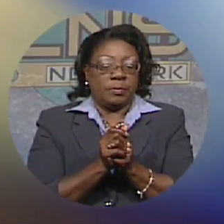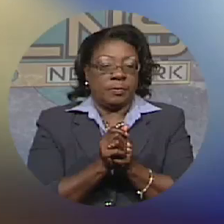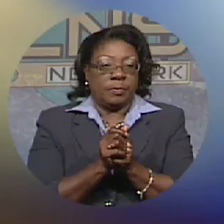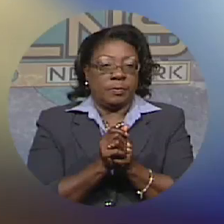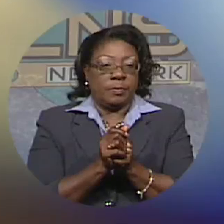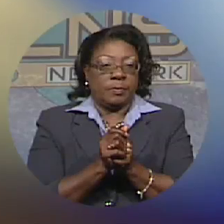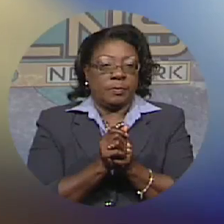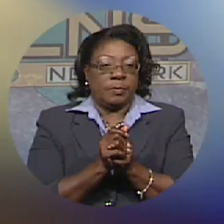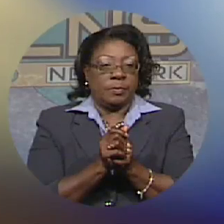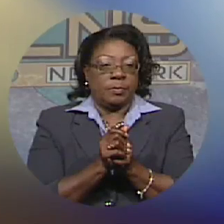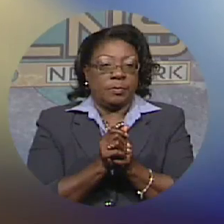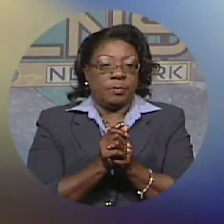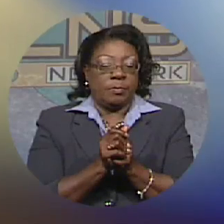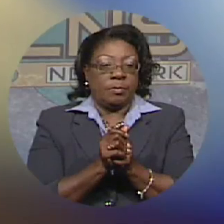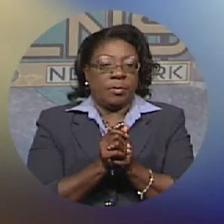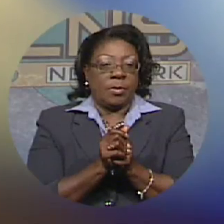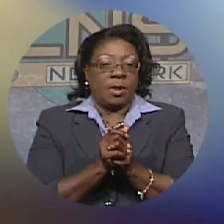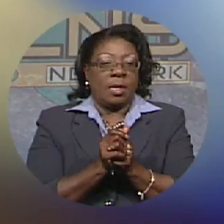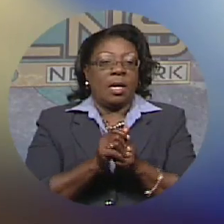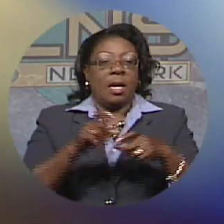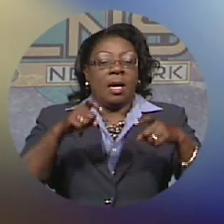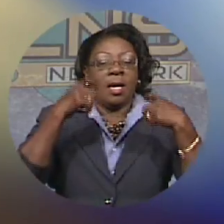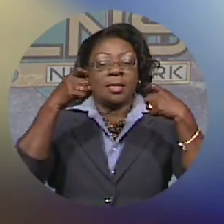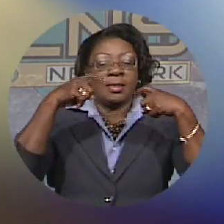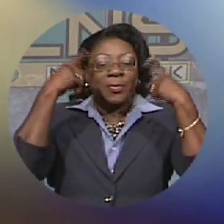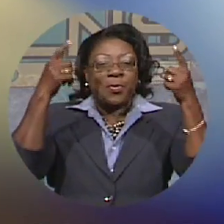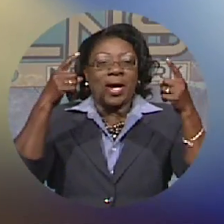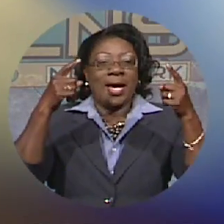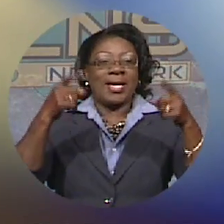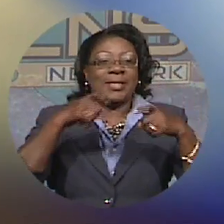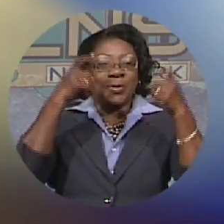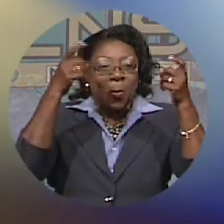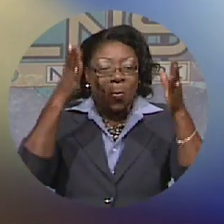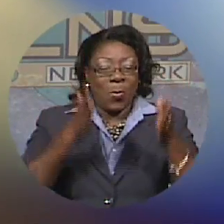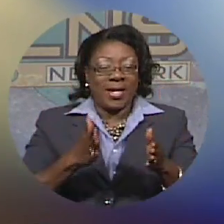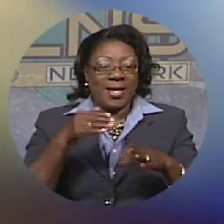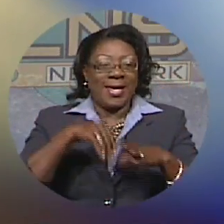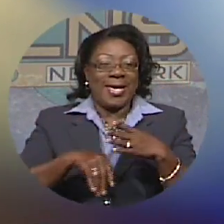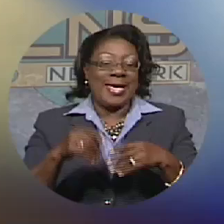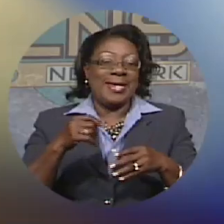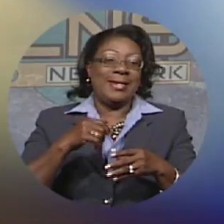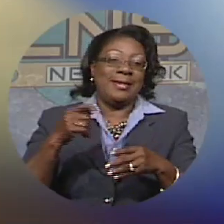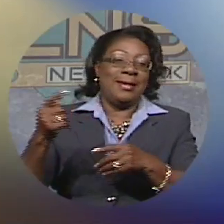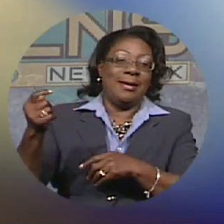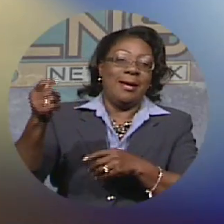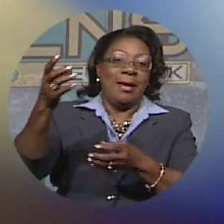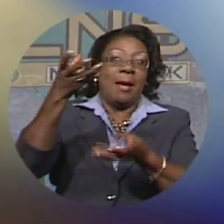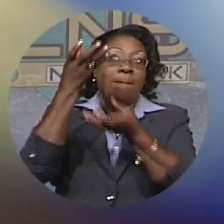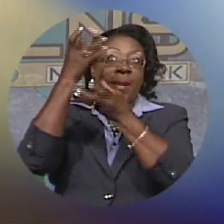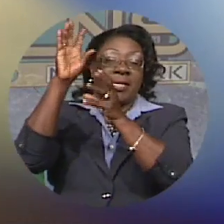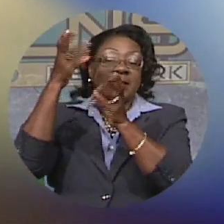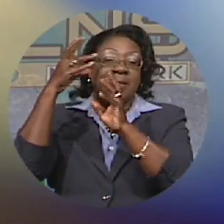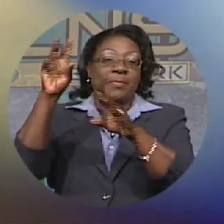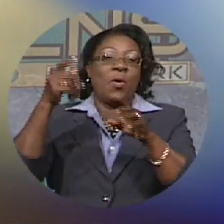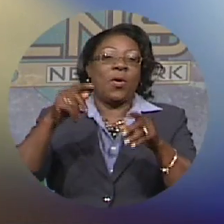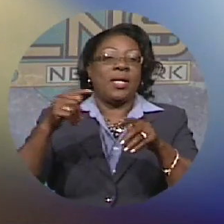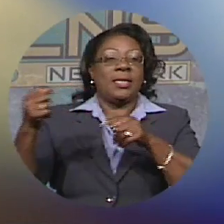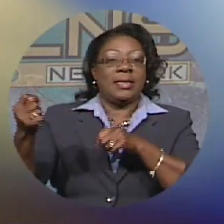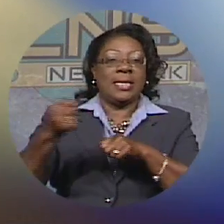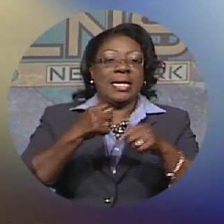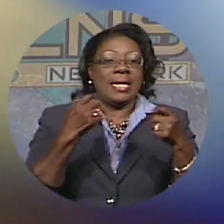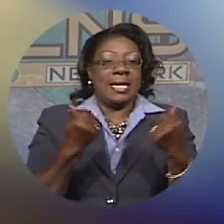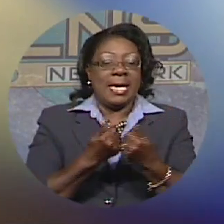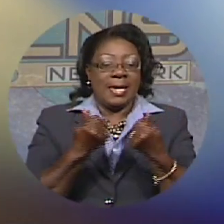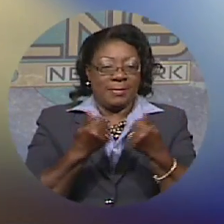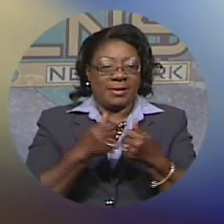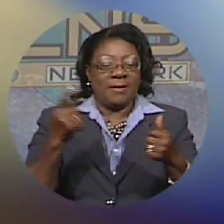Swan. Well, a big upset taking place during the opening weekend. The Bahamas Basketball Federation's Summer of Thunder Series. For the first time in the